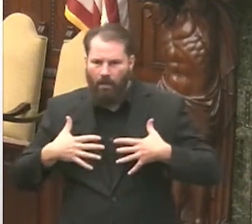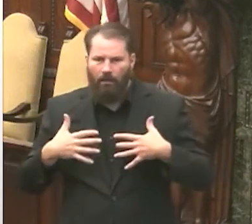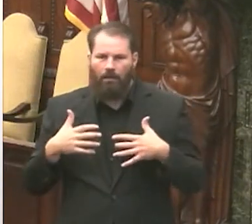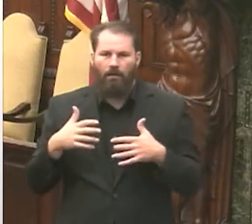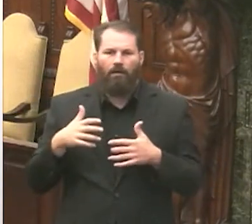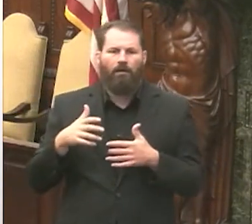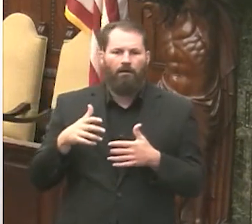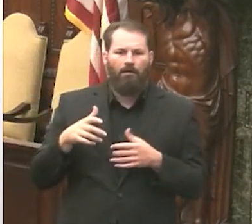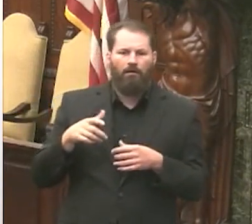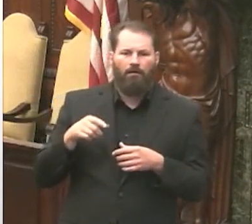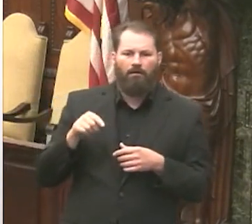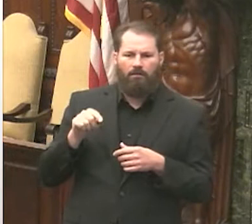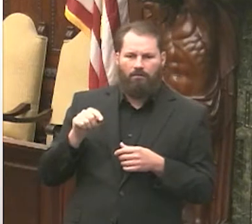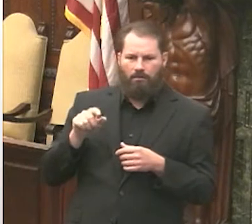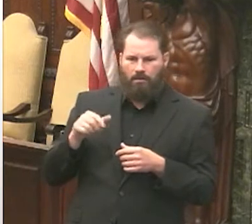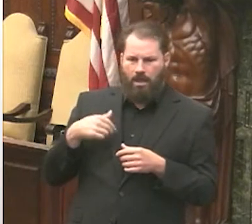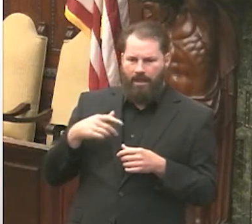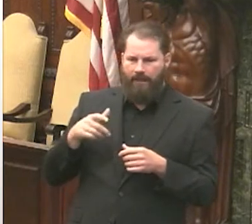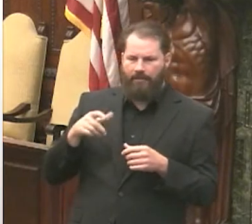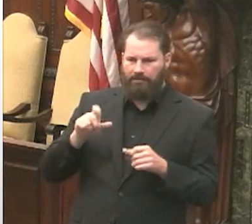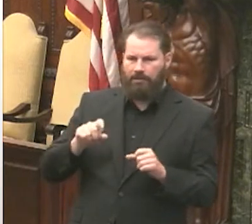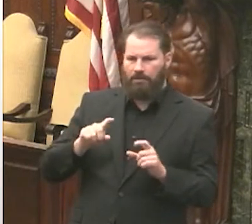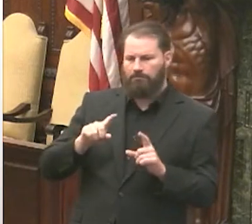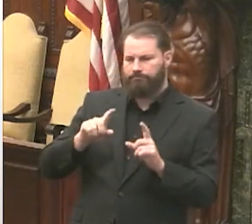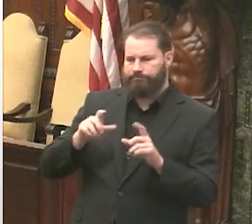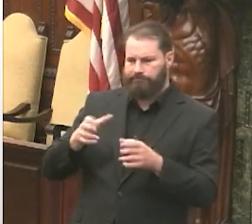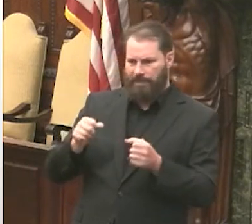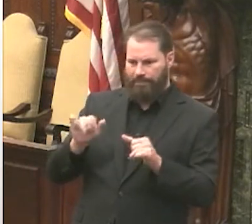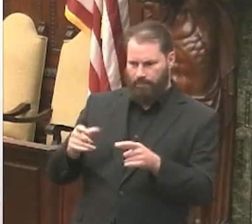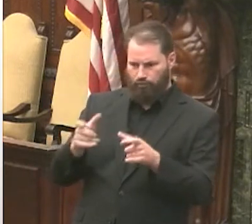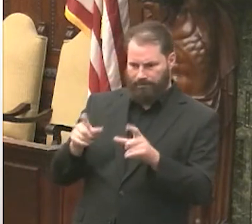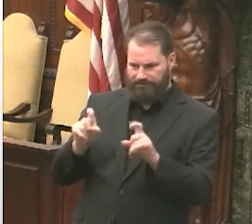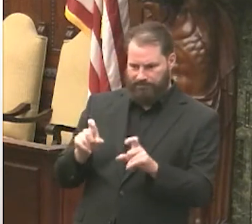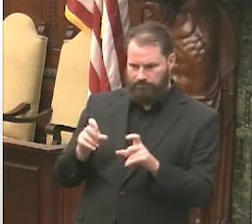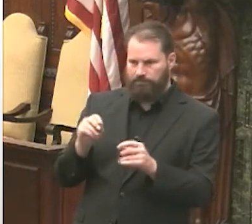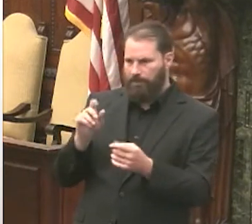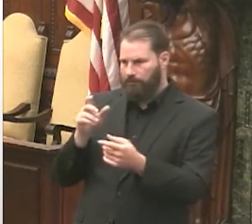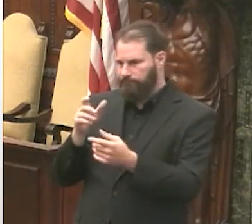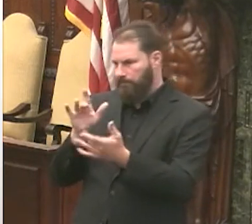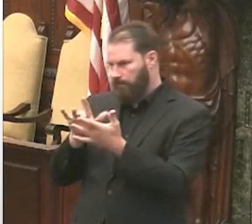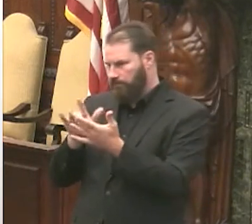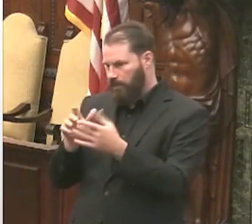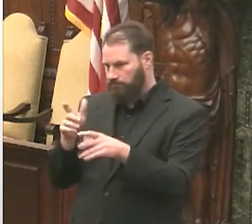contact tracing and all the work around prevention. For somebody without symptoms, they're probably not the best